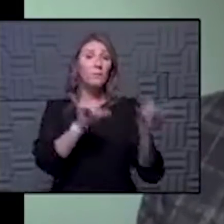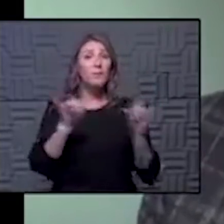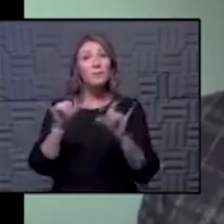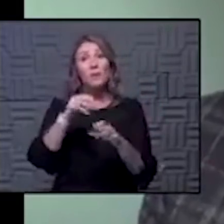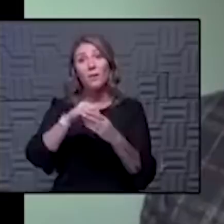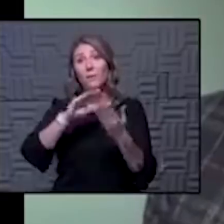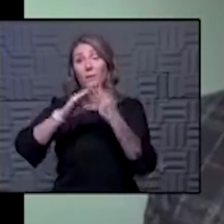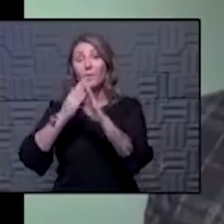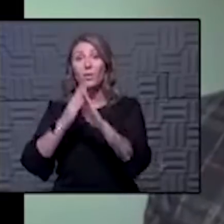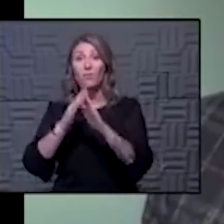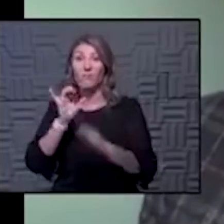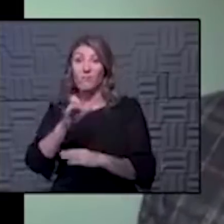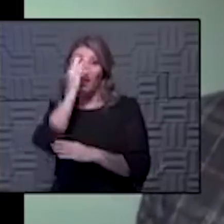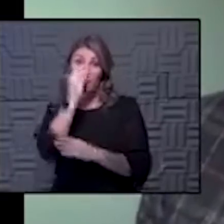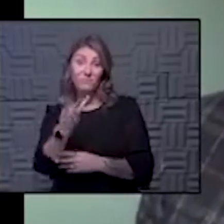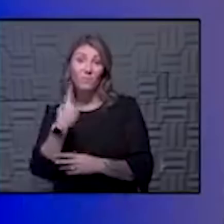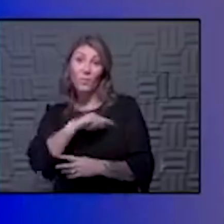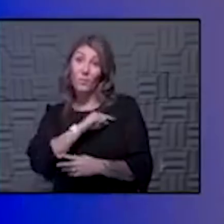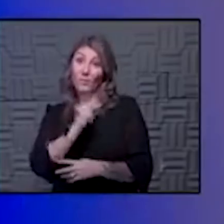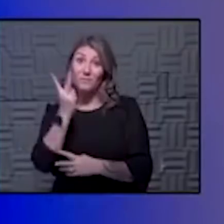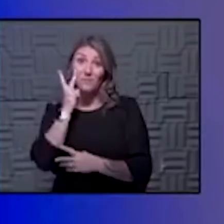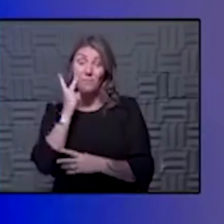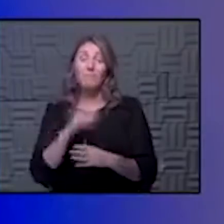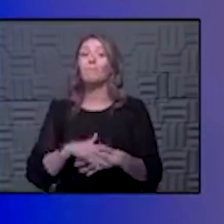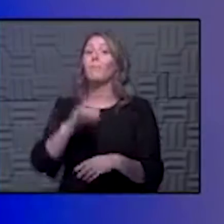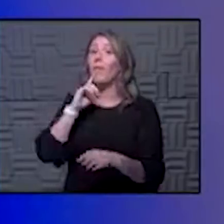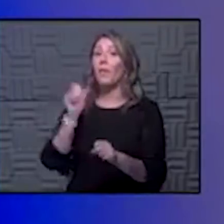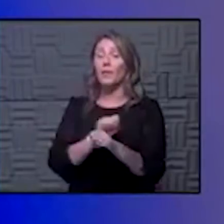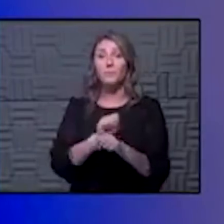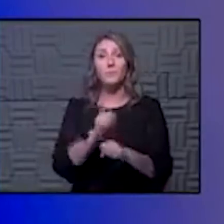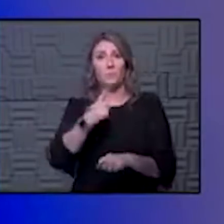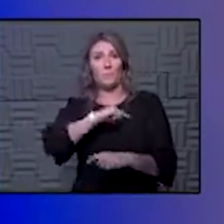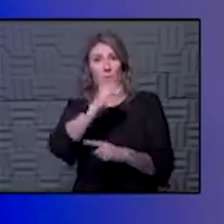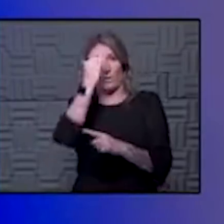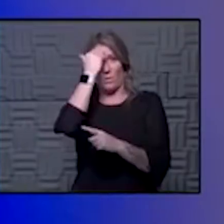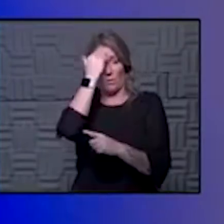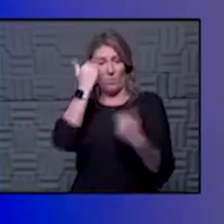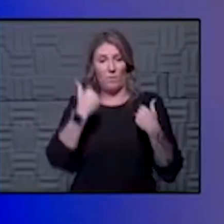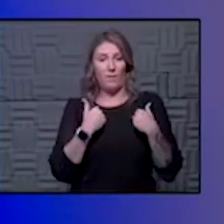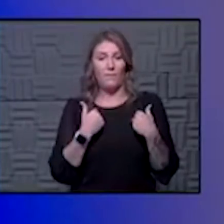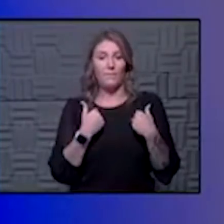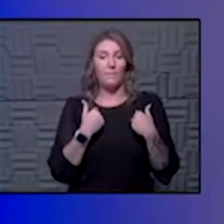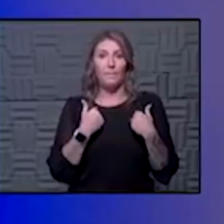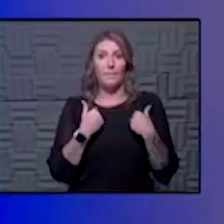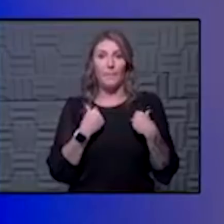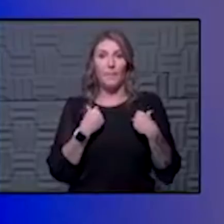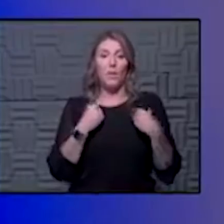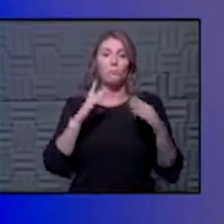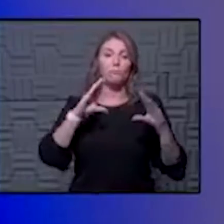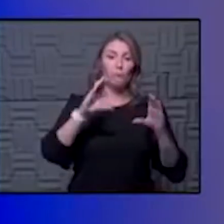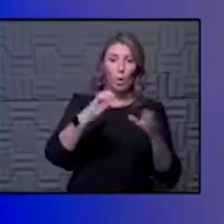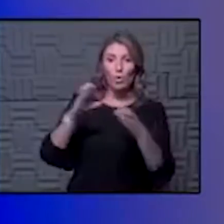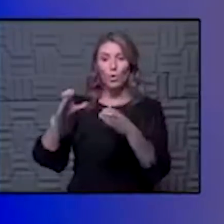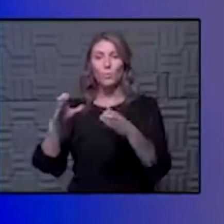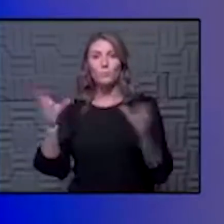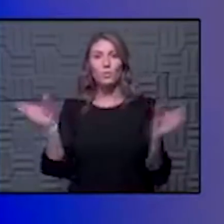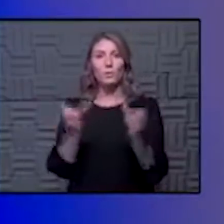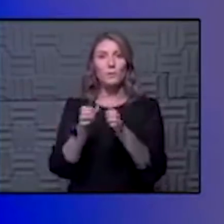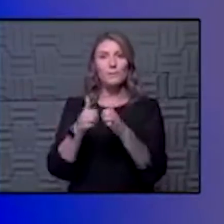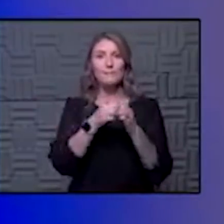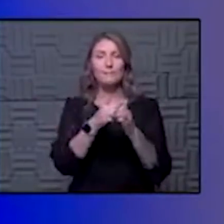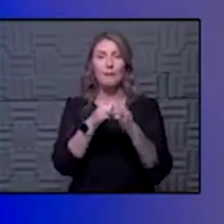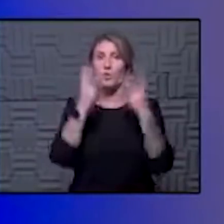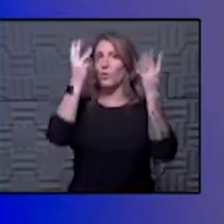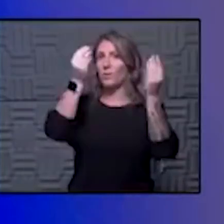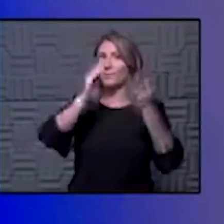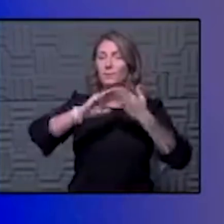data we're seeing. Hawkeye? Yeah, absolutely. We know that we've had groups who get together outside of the